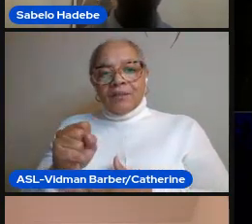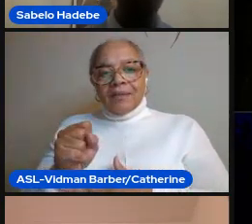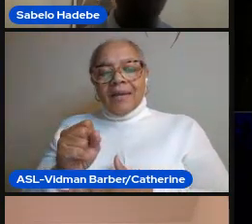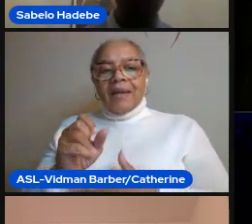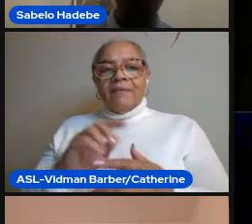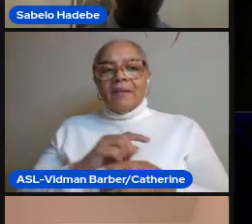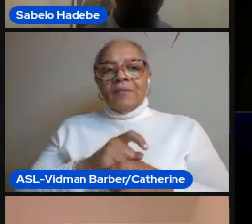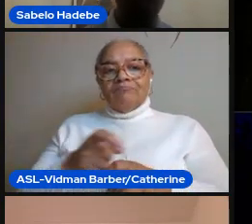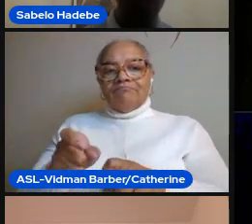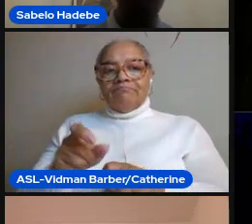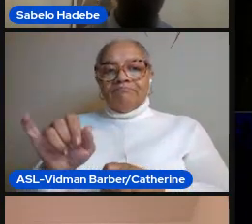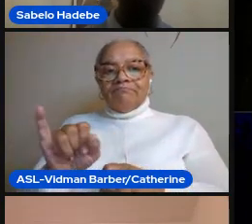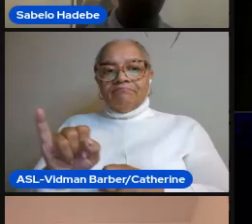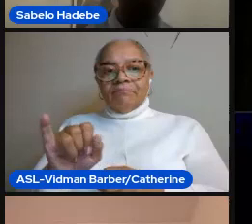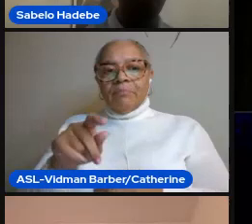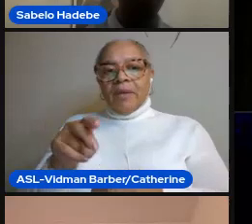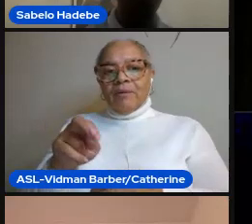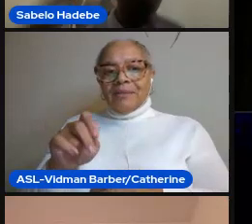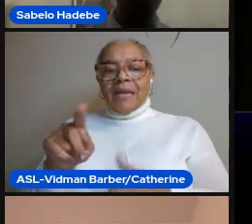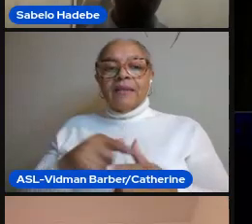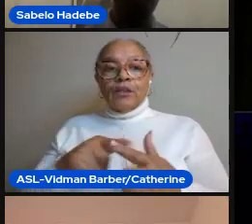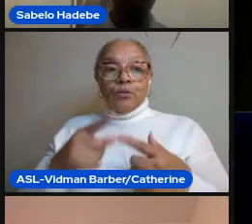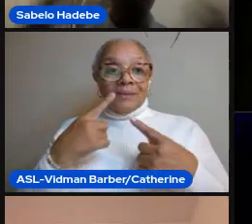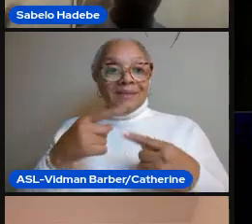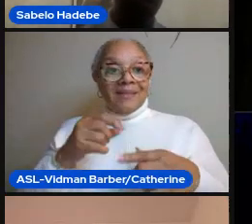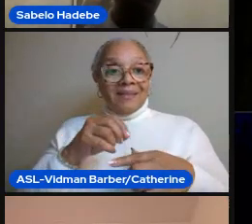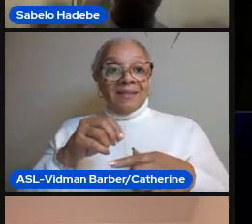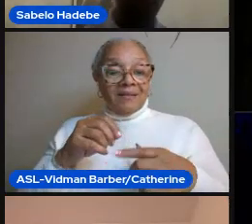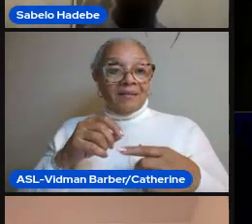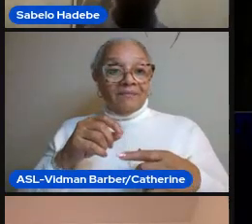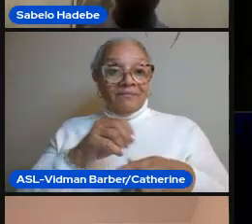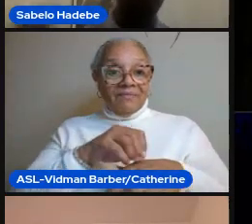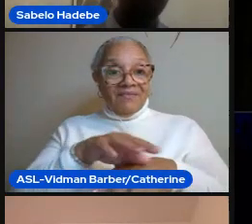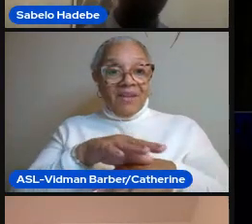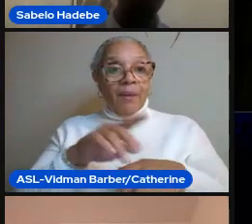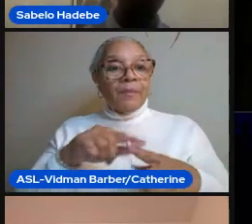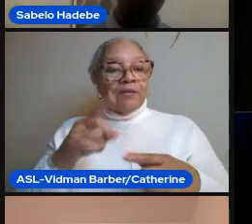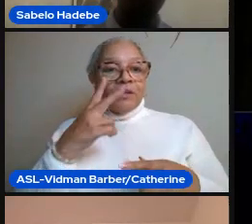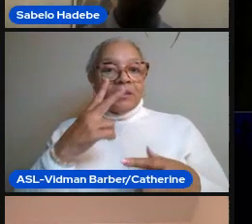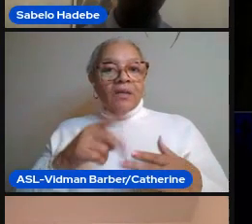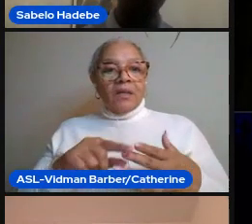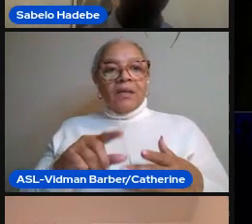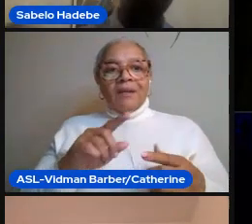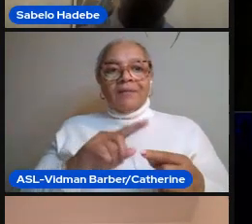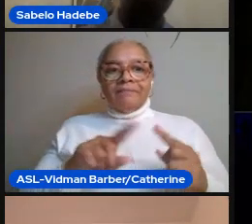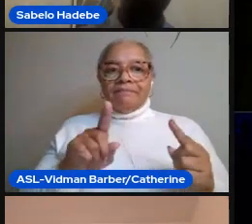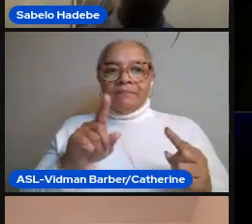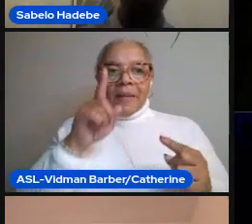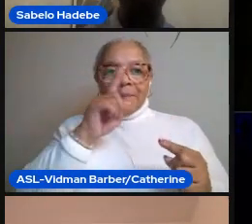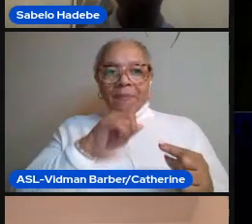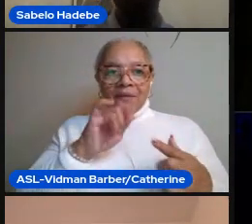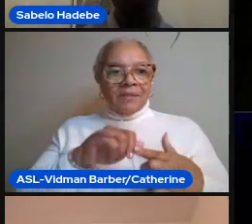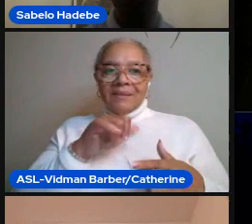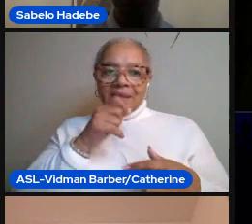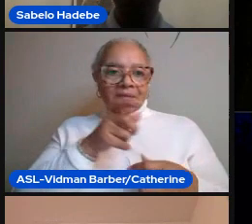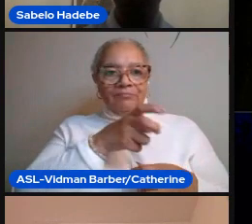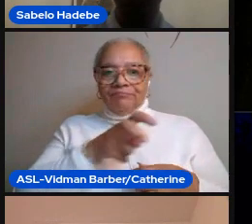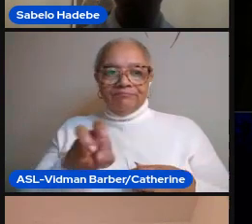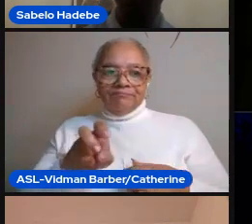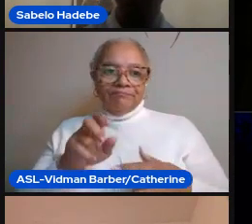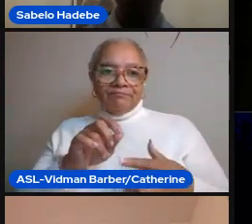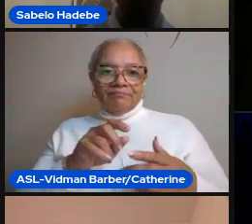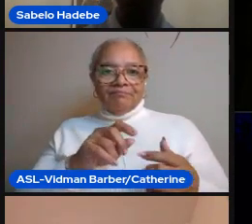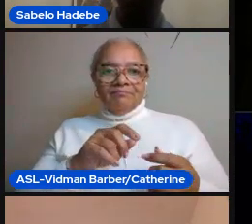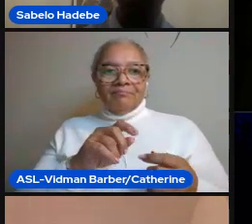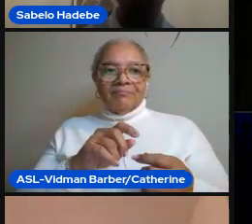parasite, you see an effect. But if you in a complete mouse in vivo, it doesn't translate to that. So I think